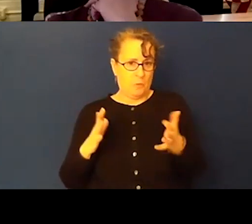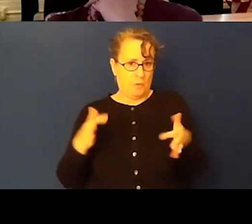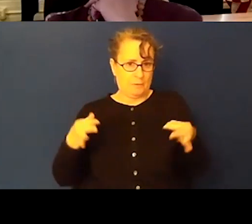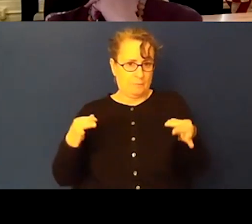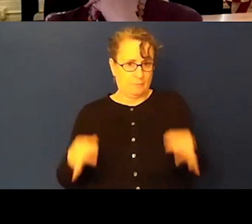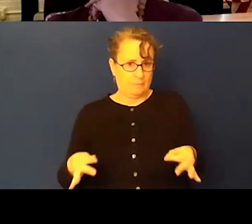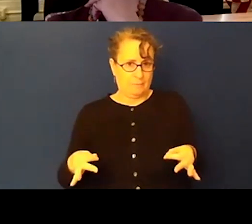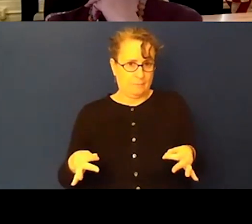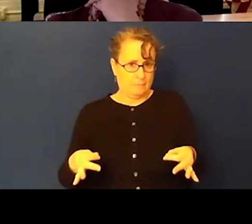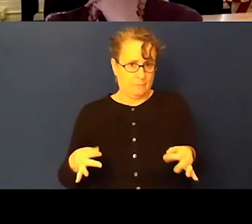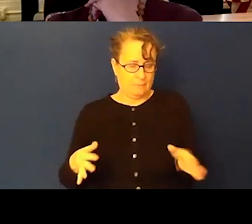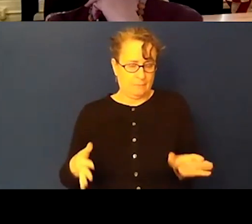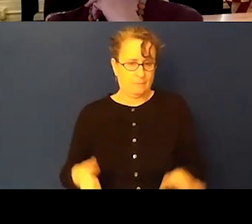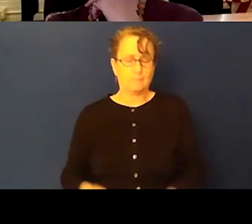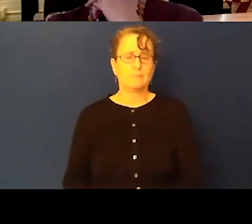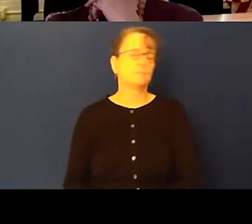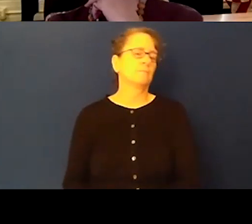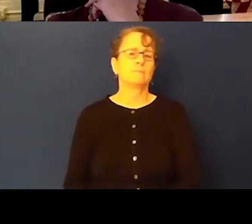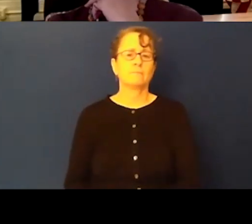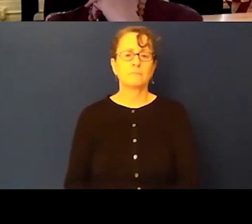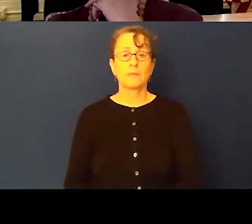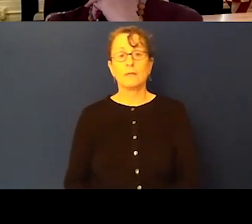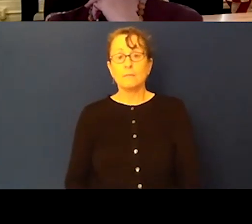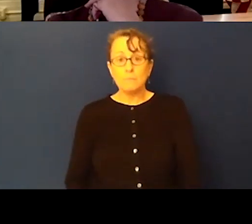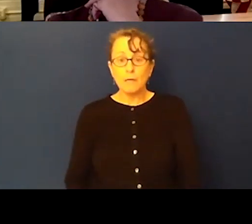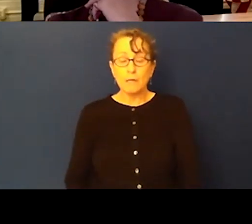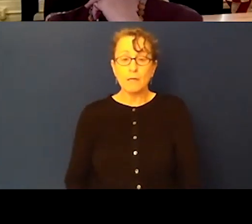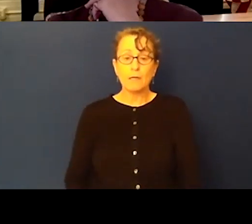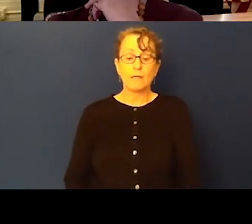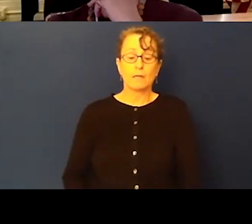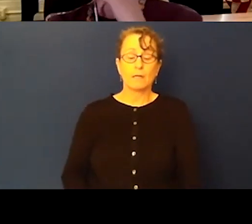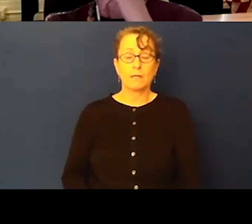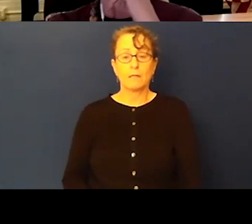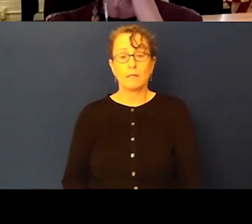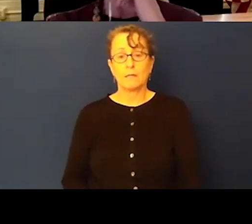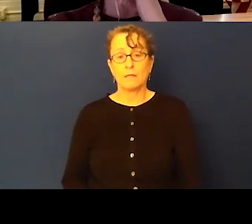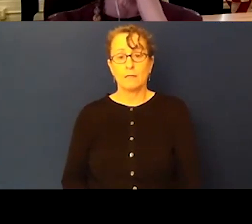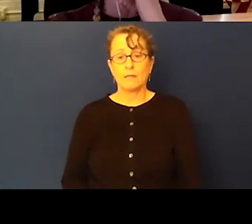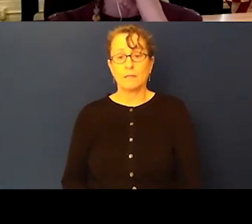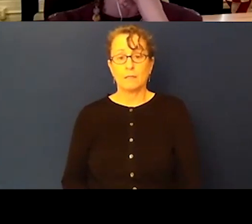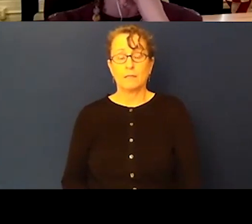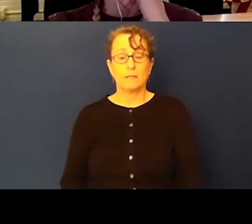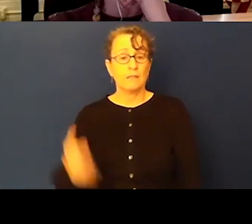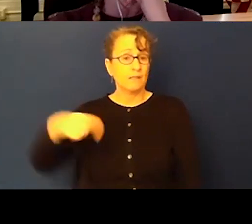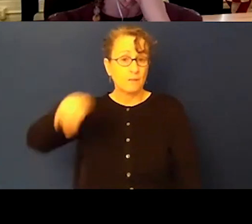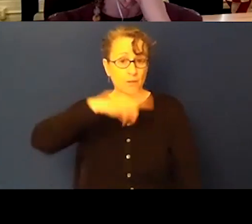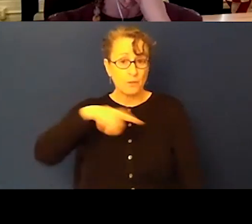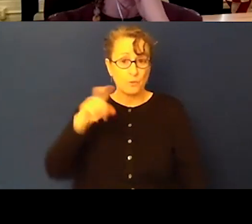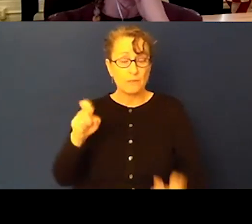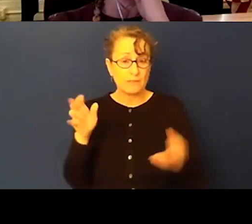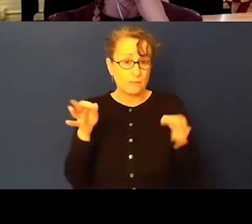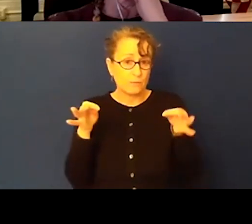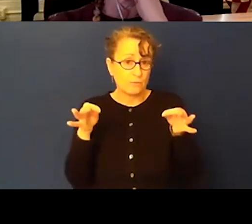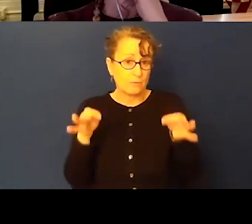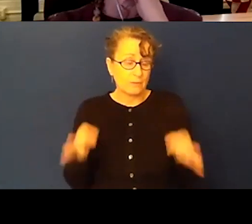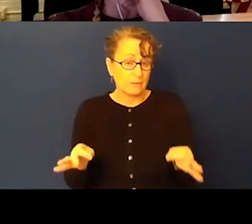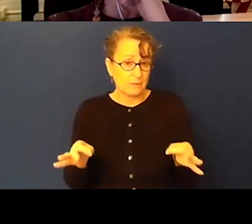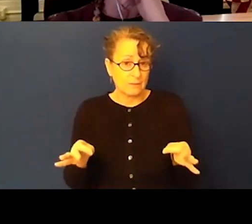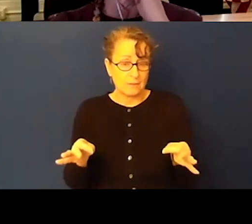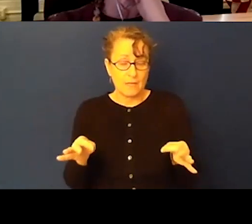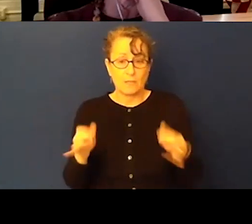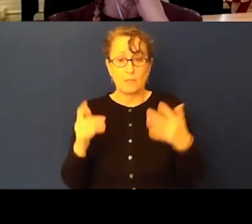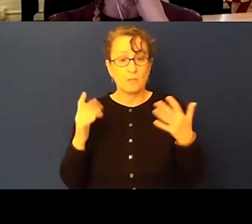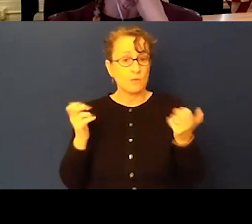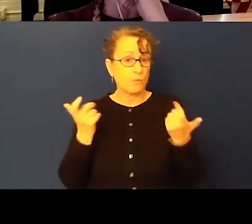whether sort of in the eyes of the beholder or whether there's something that's more explicit that you as a board would wish to